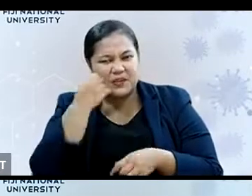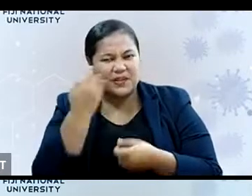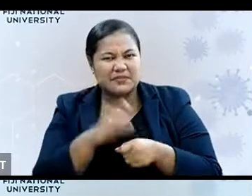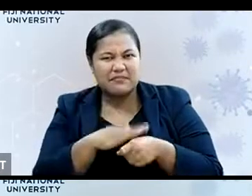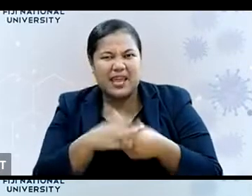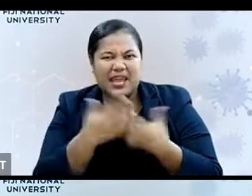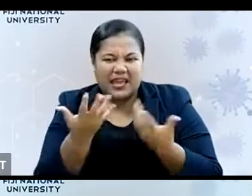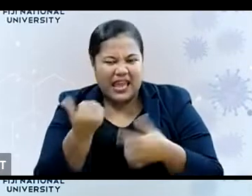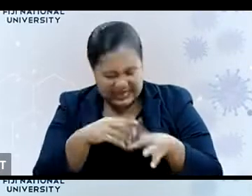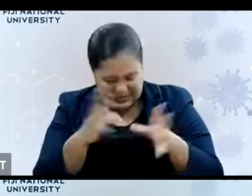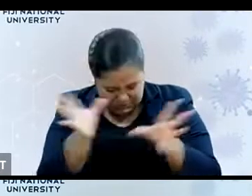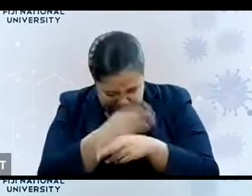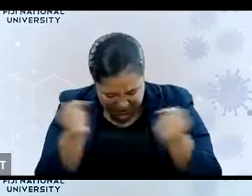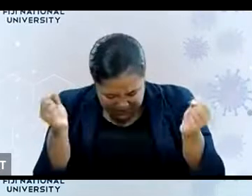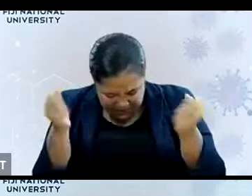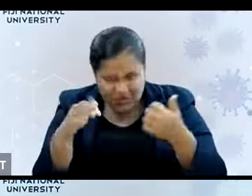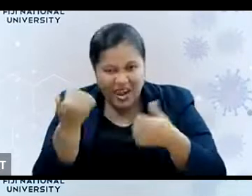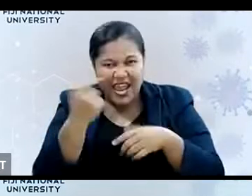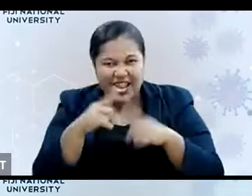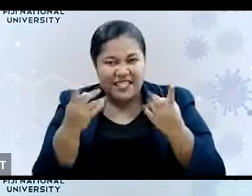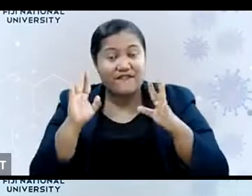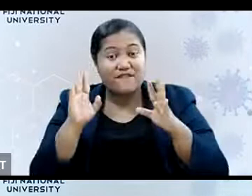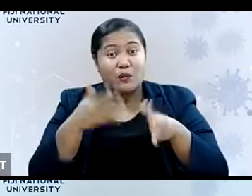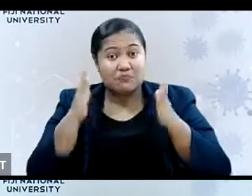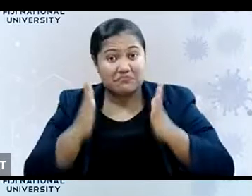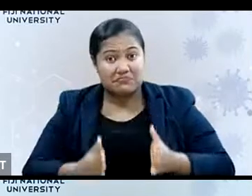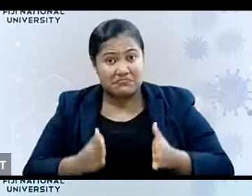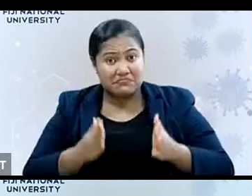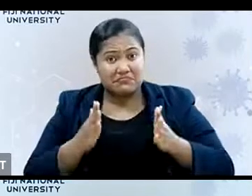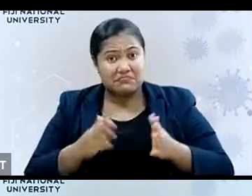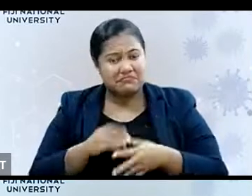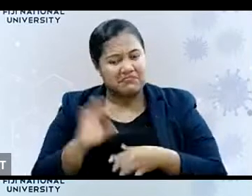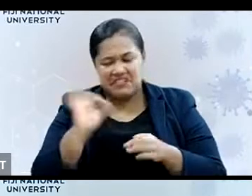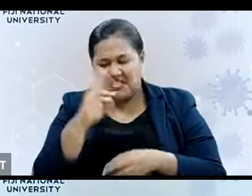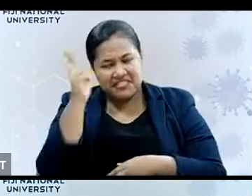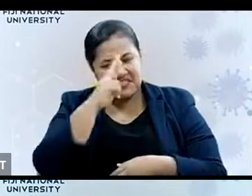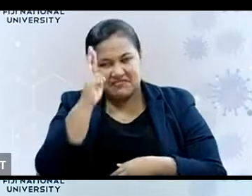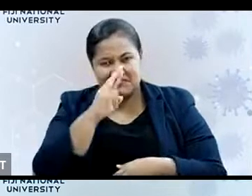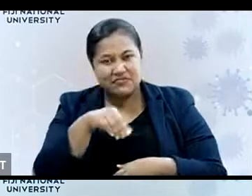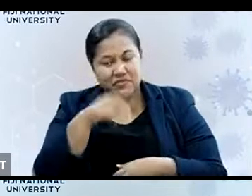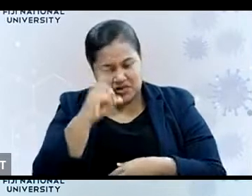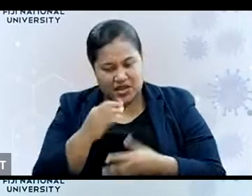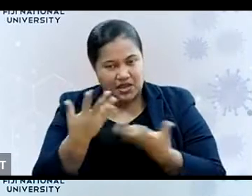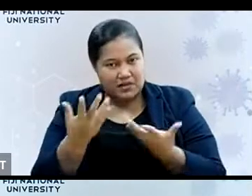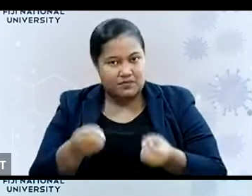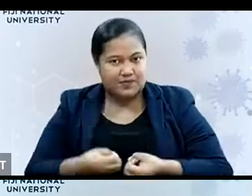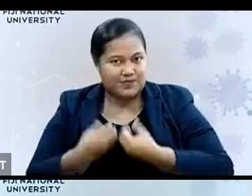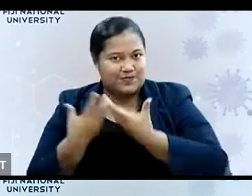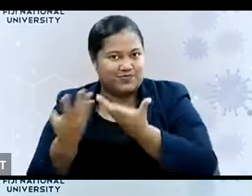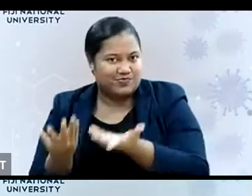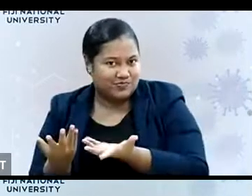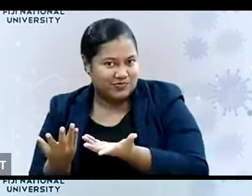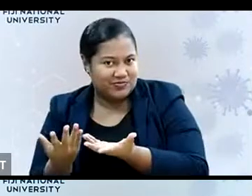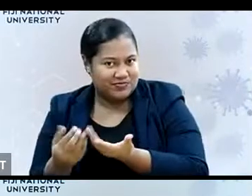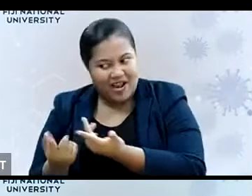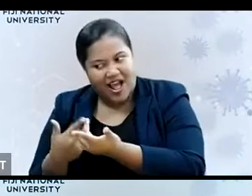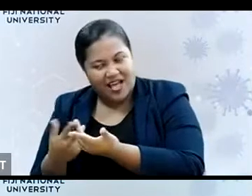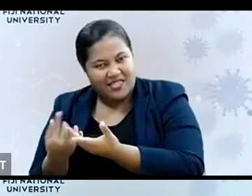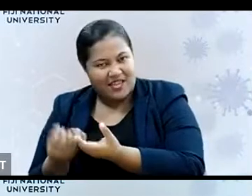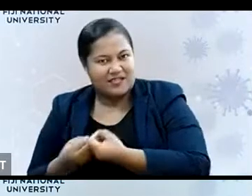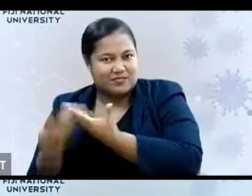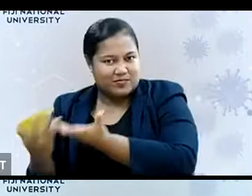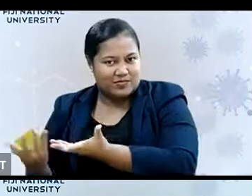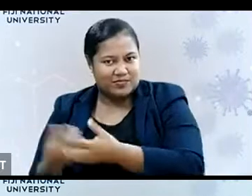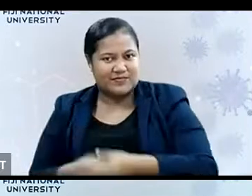any damage to any other, cells in the body, and there's not any risk of transmitting infection to anyone else. So this